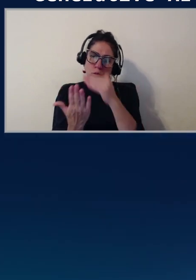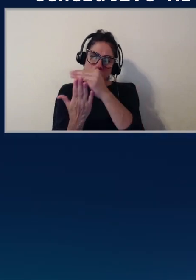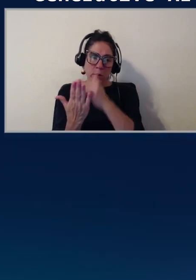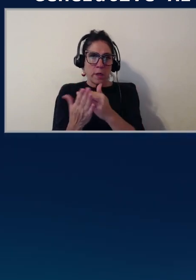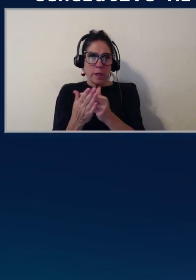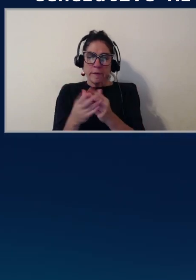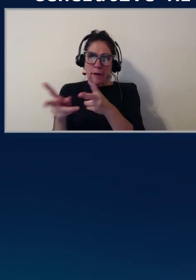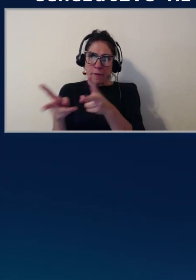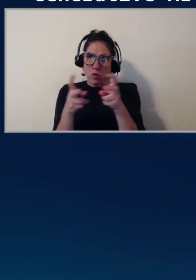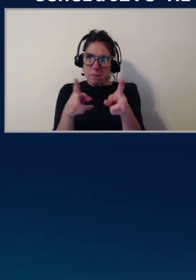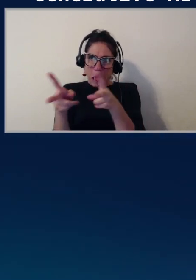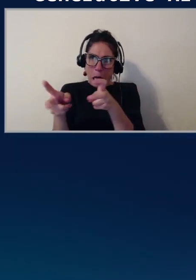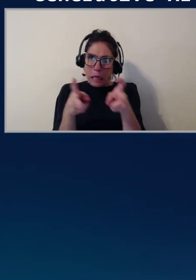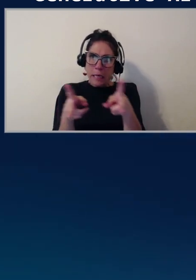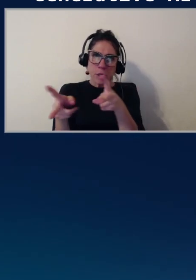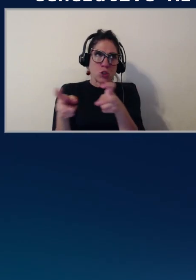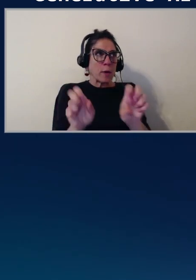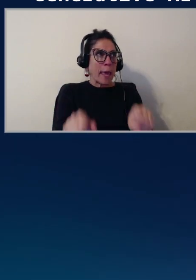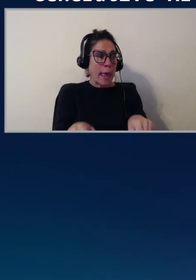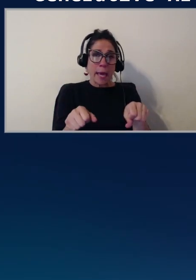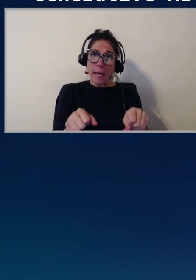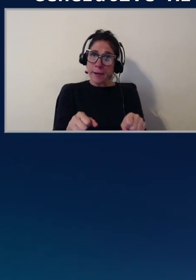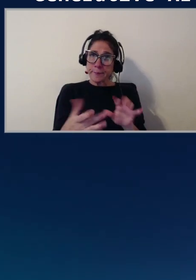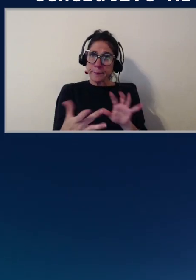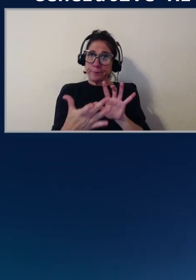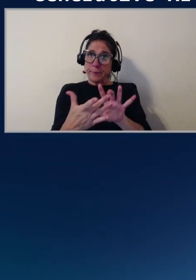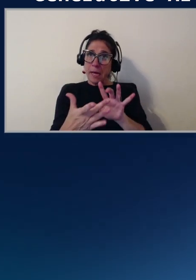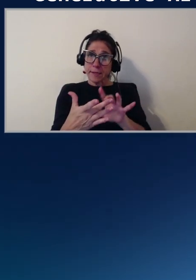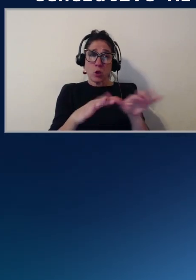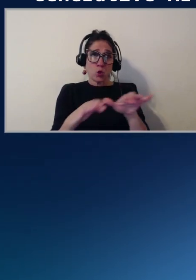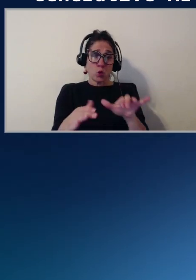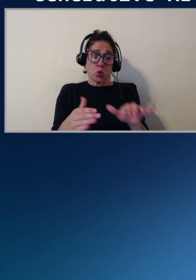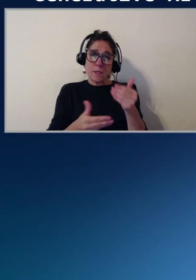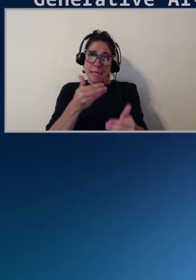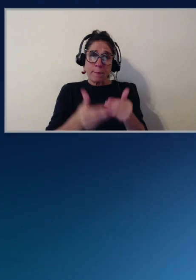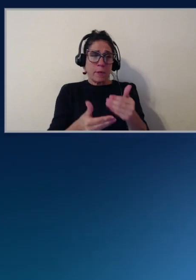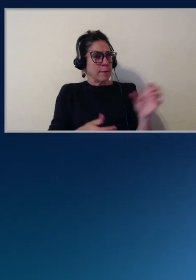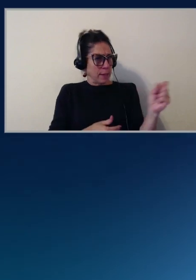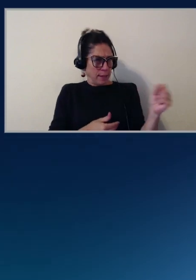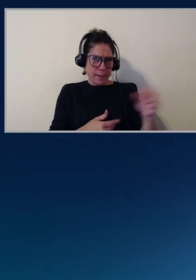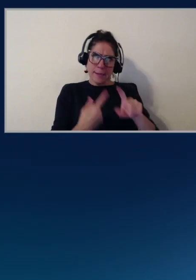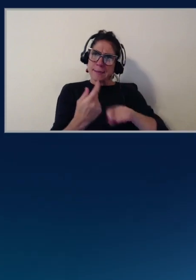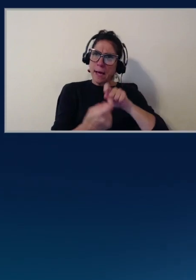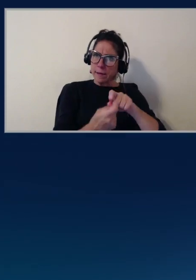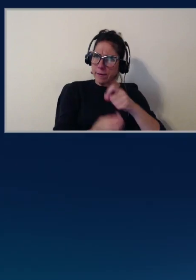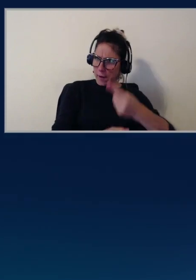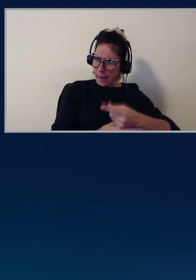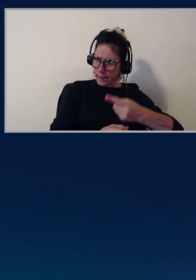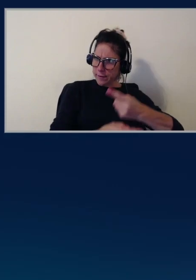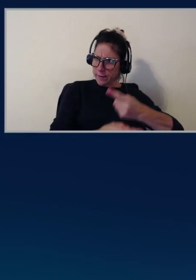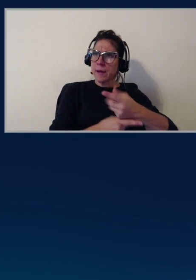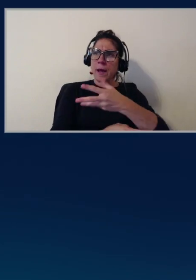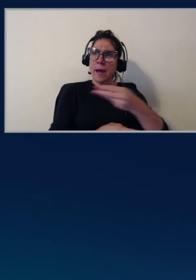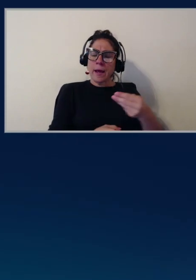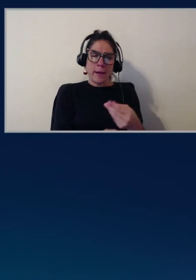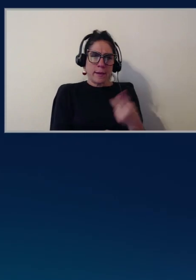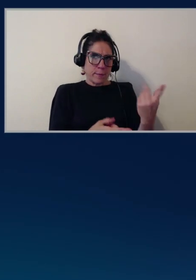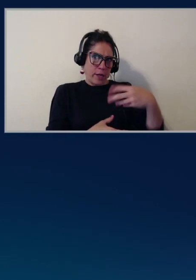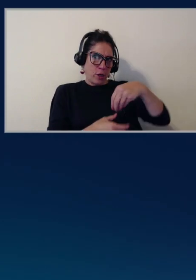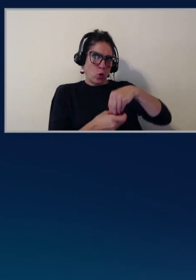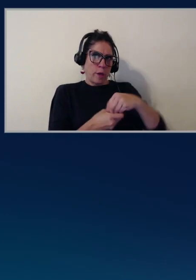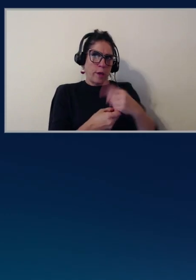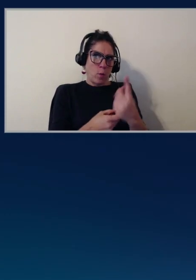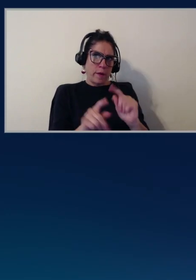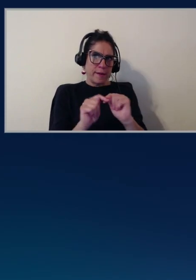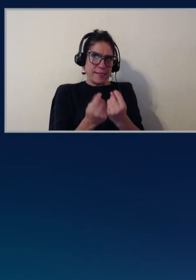even reach out and do some of those steps. Yeah, absolutely. In fact, that's exactly somebody, I think internally one of the teams had